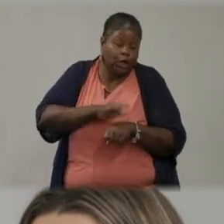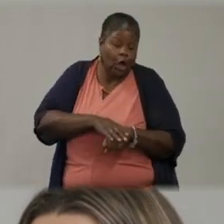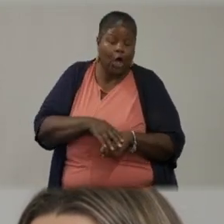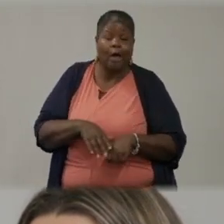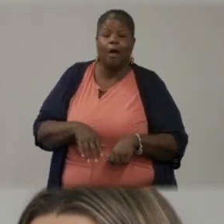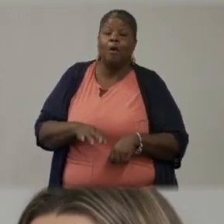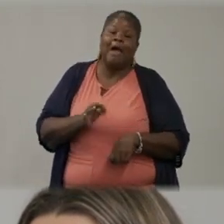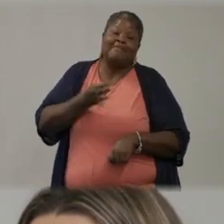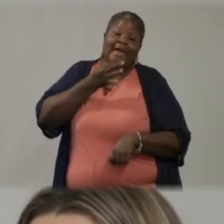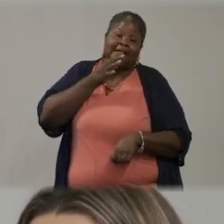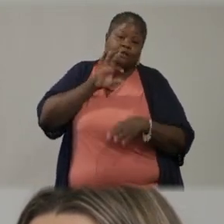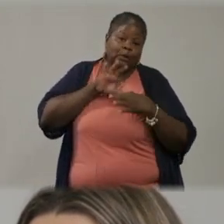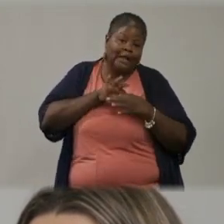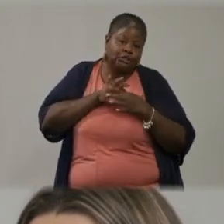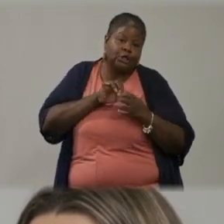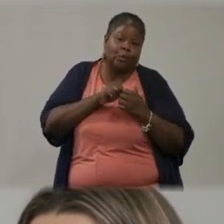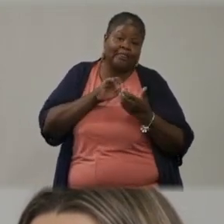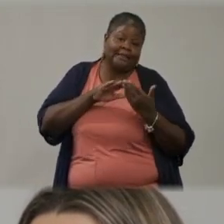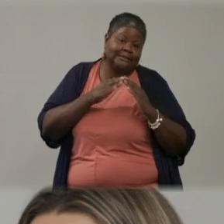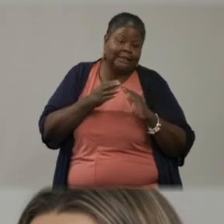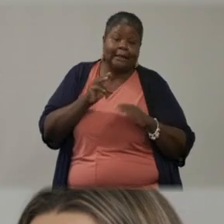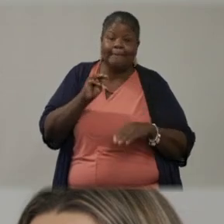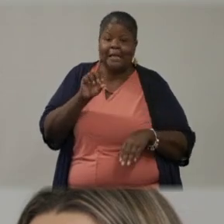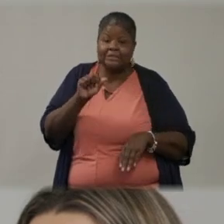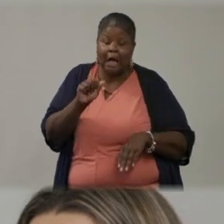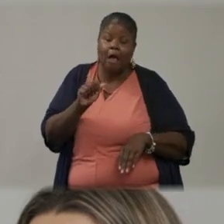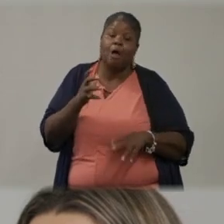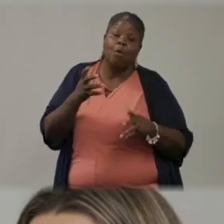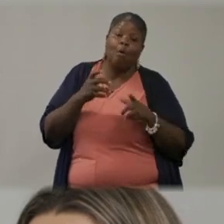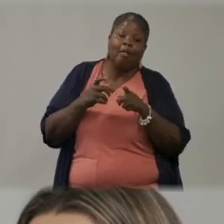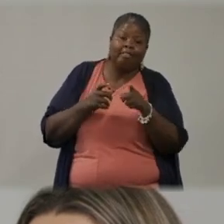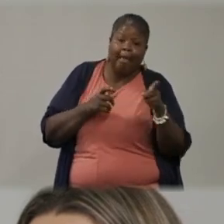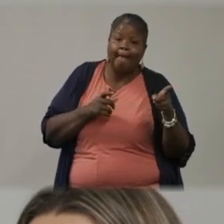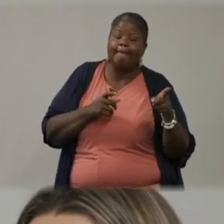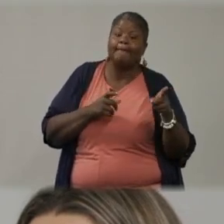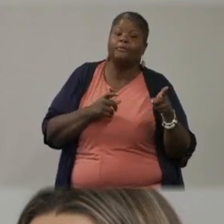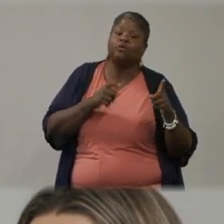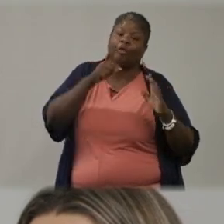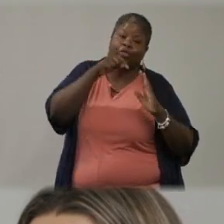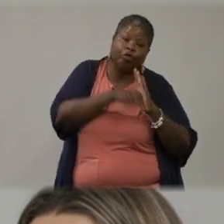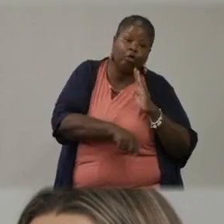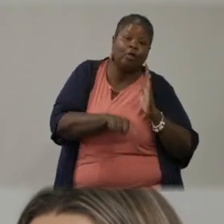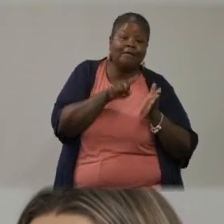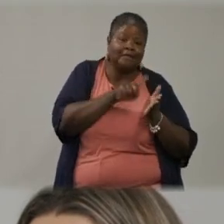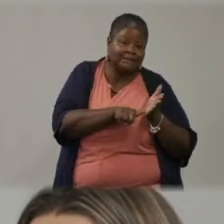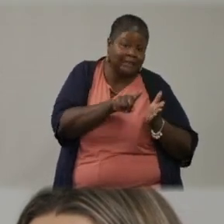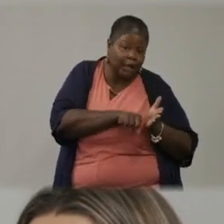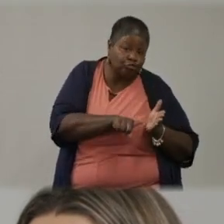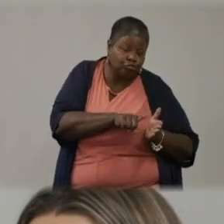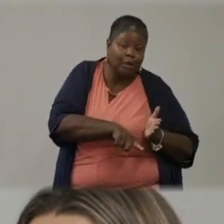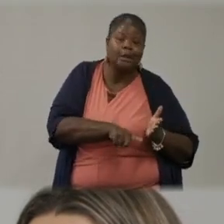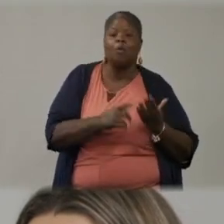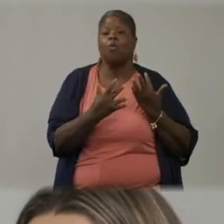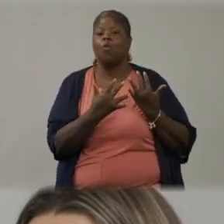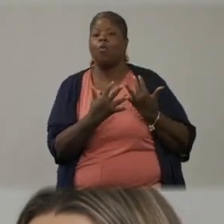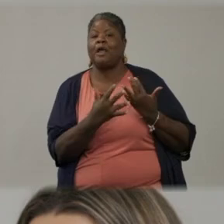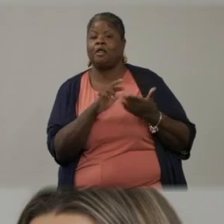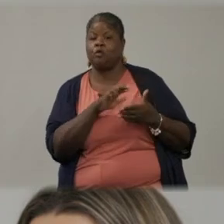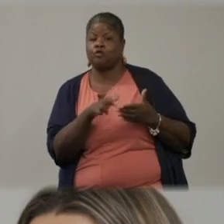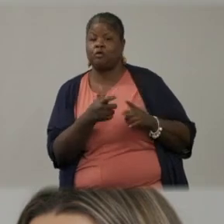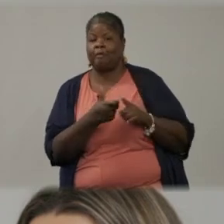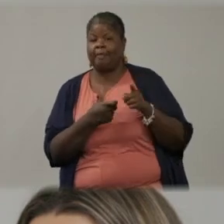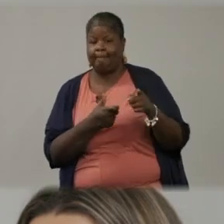an excellent relationship with the city of Mesa, and we want them to do a thorough investigation, and we're awaiting their